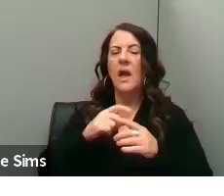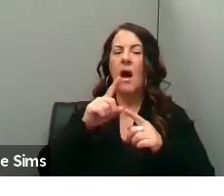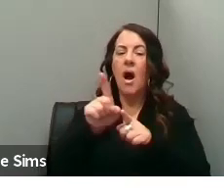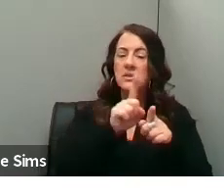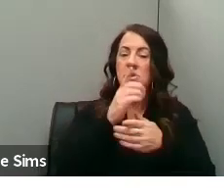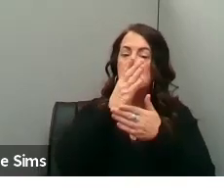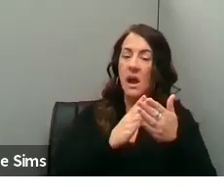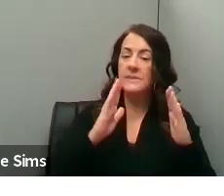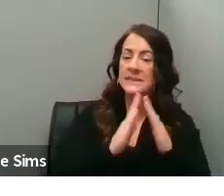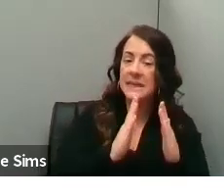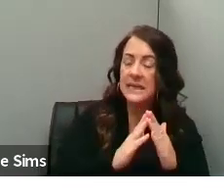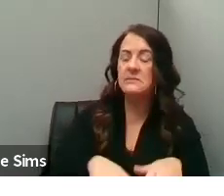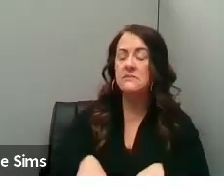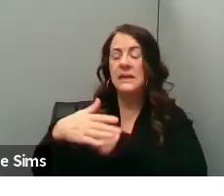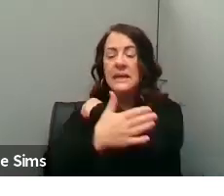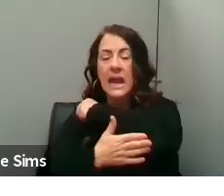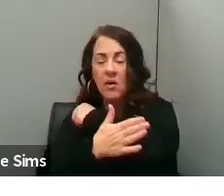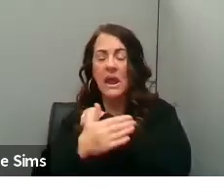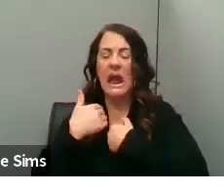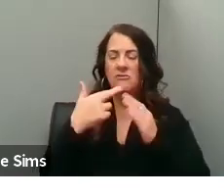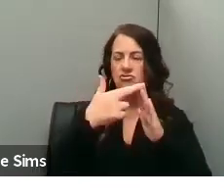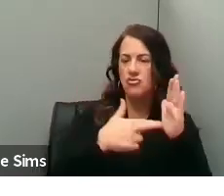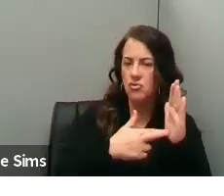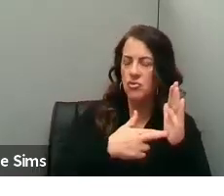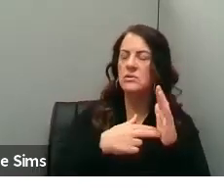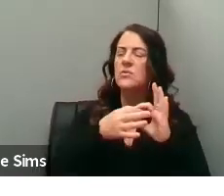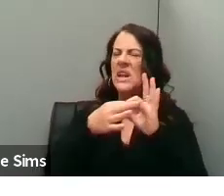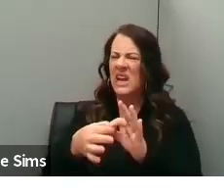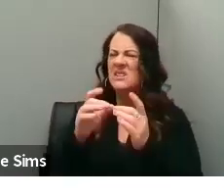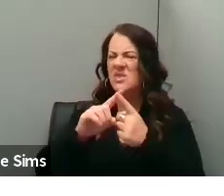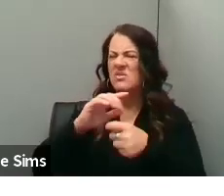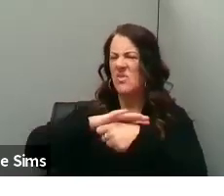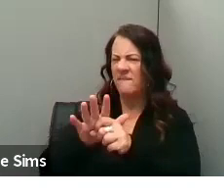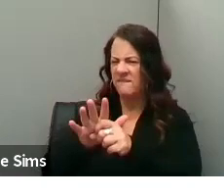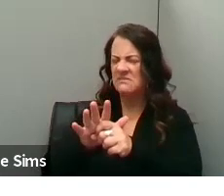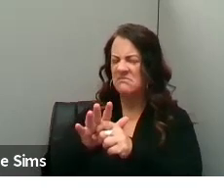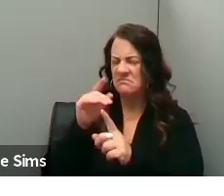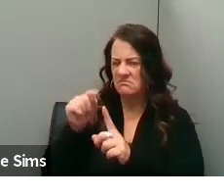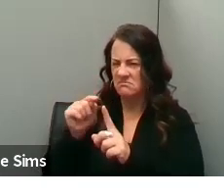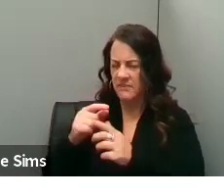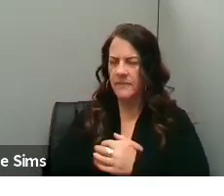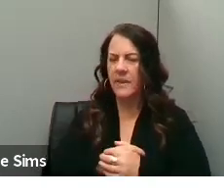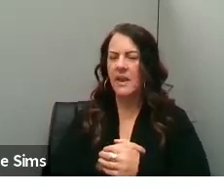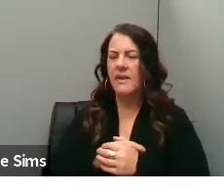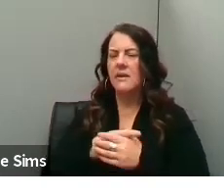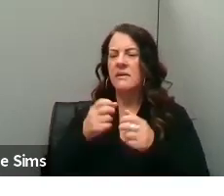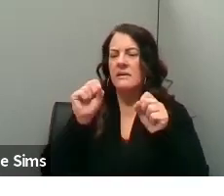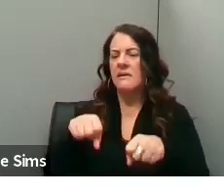county rules in this area involving COVID in particular that again can